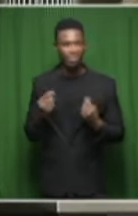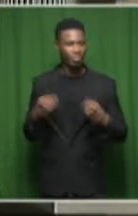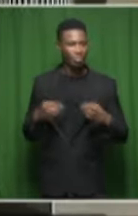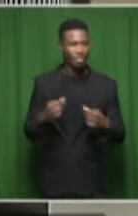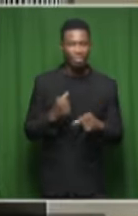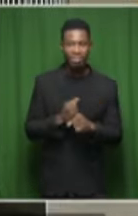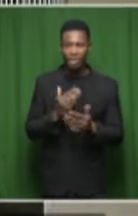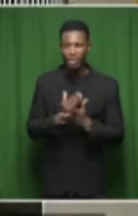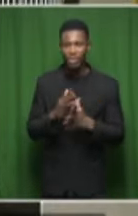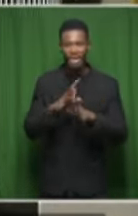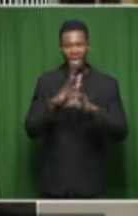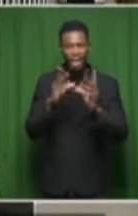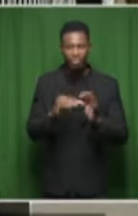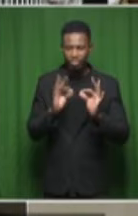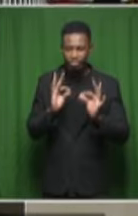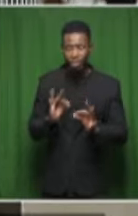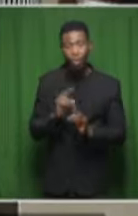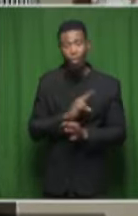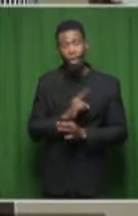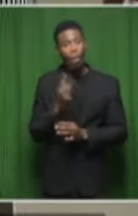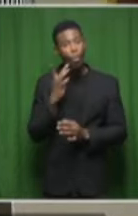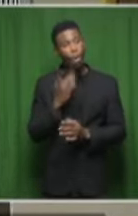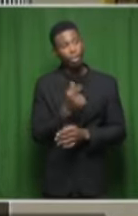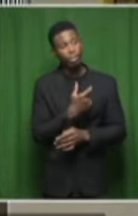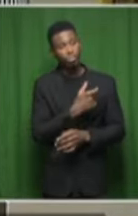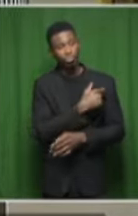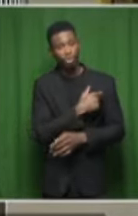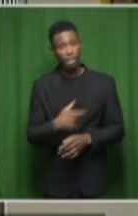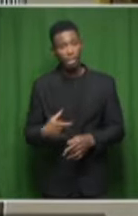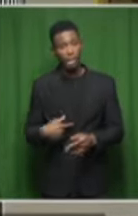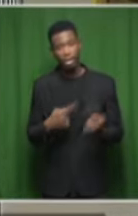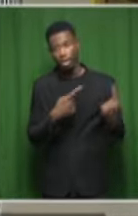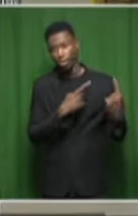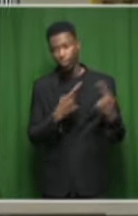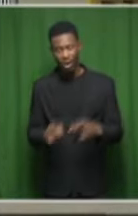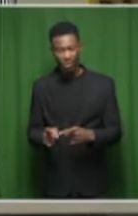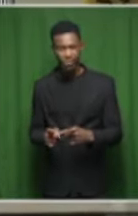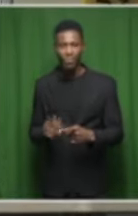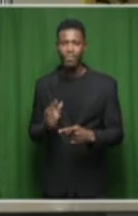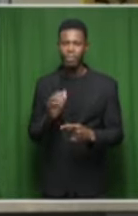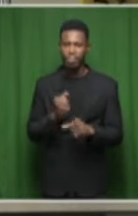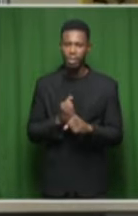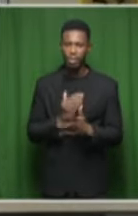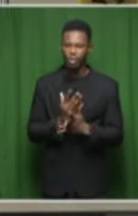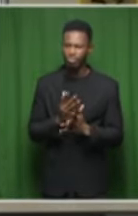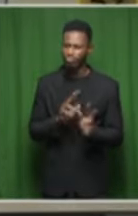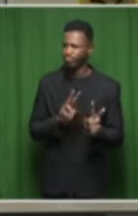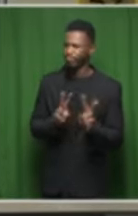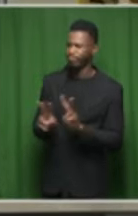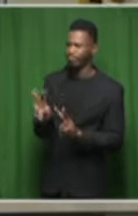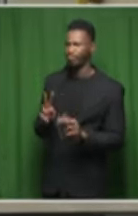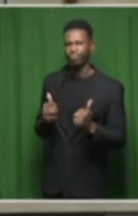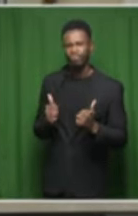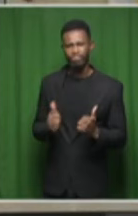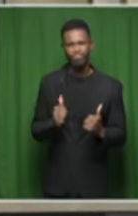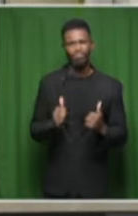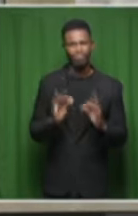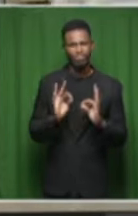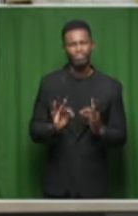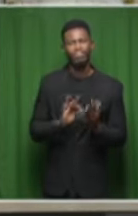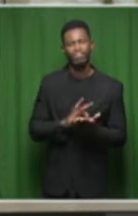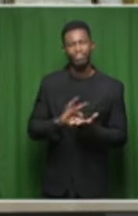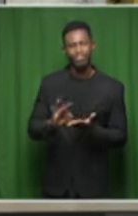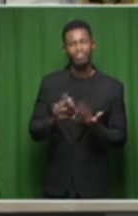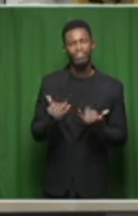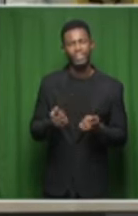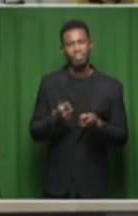perfect once the president arrives, but we'll be bringing you all the latest with regards to that before the president arrives. It's